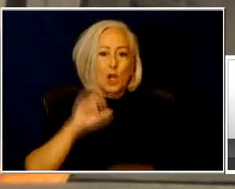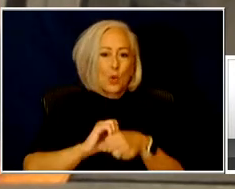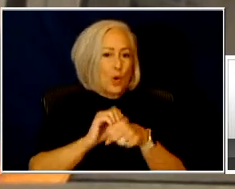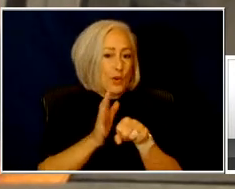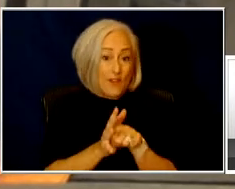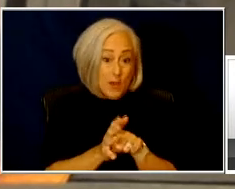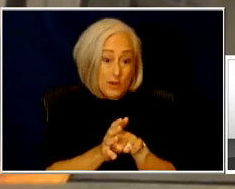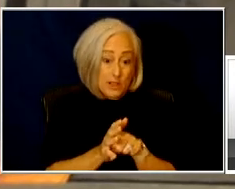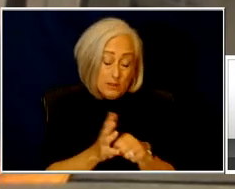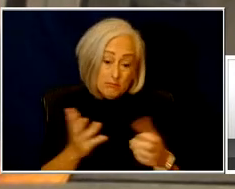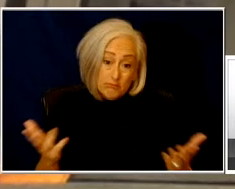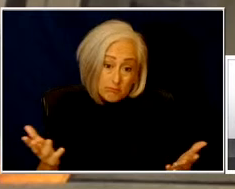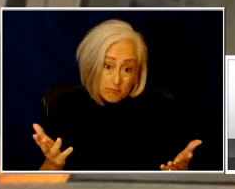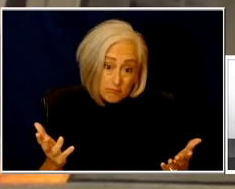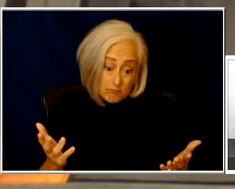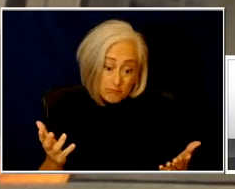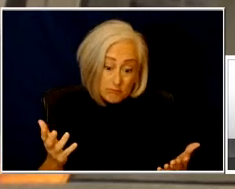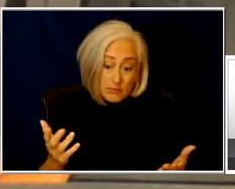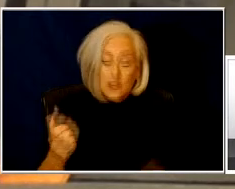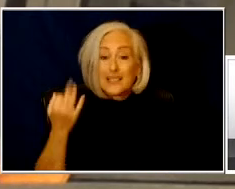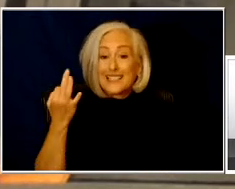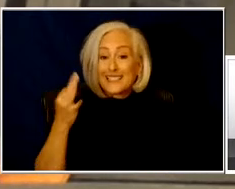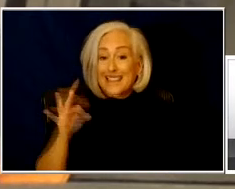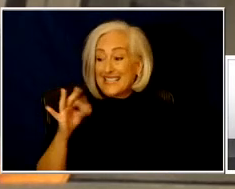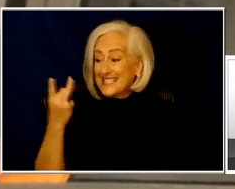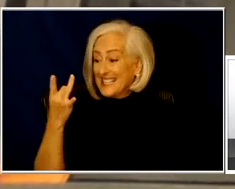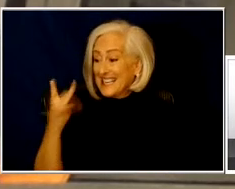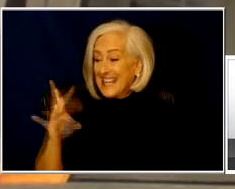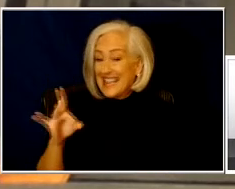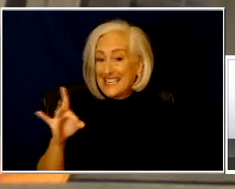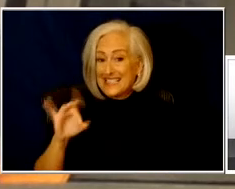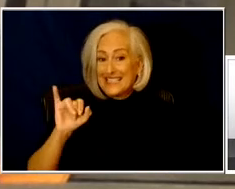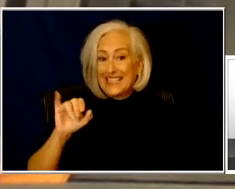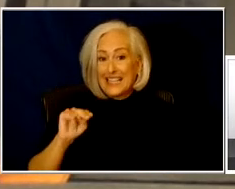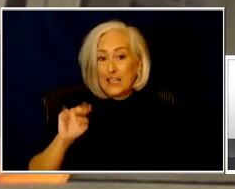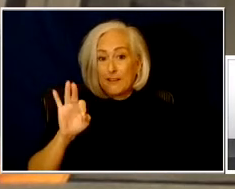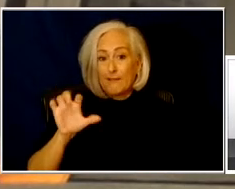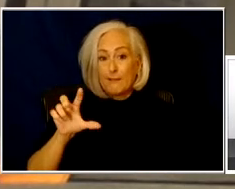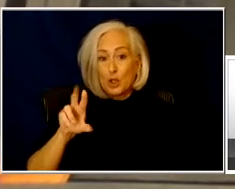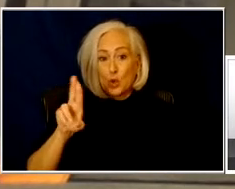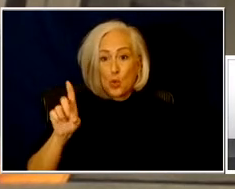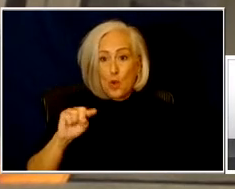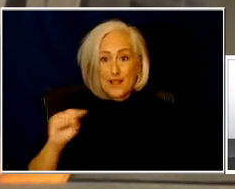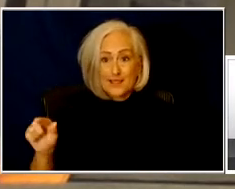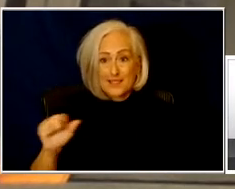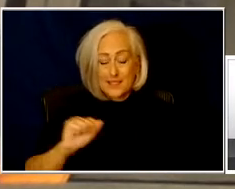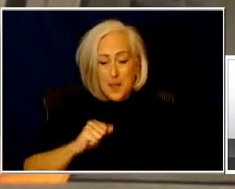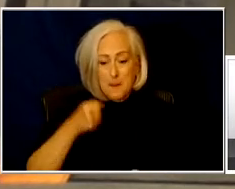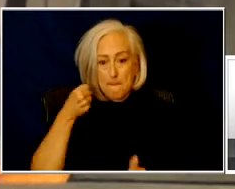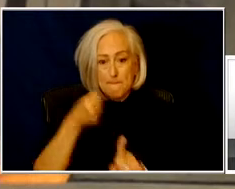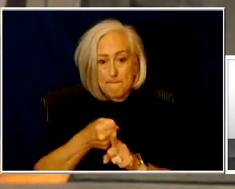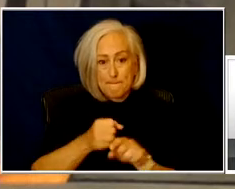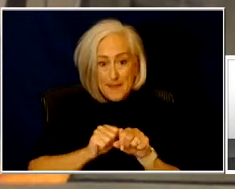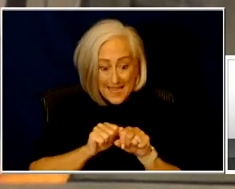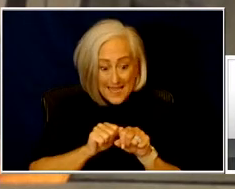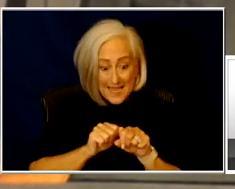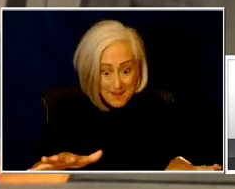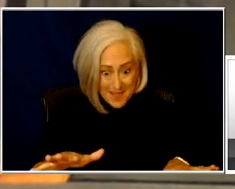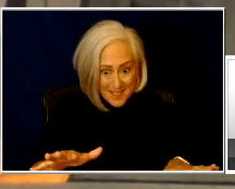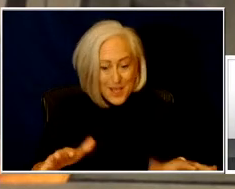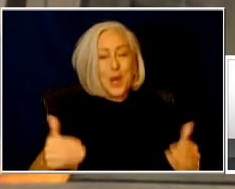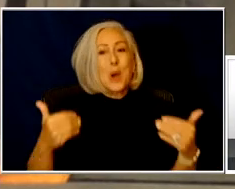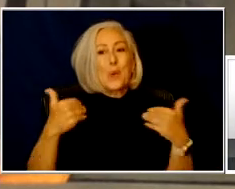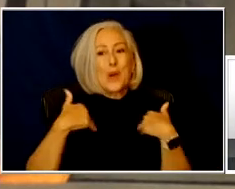once once the 1918 influenza pandemic hit we have had yearly epidemics